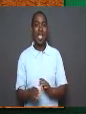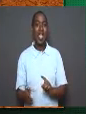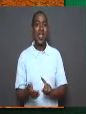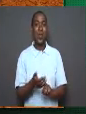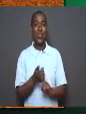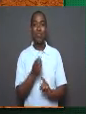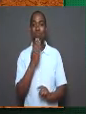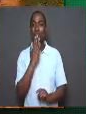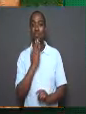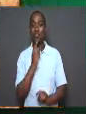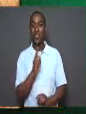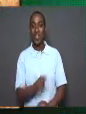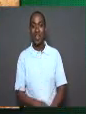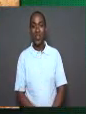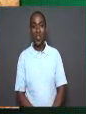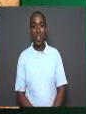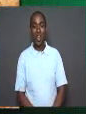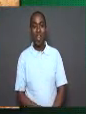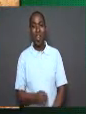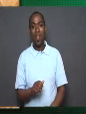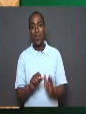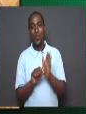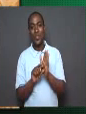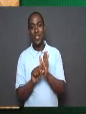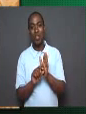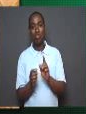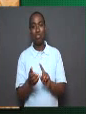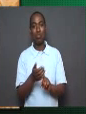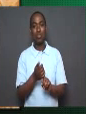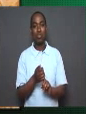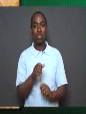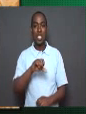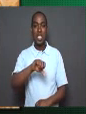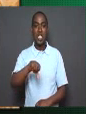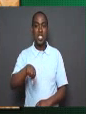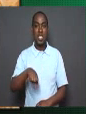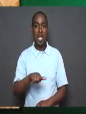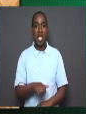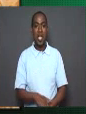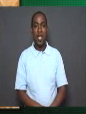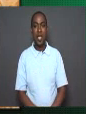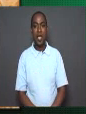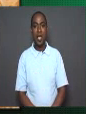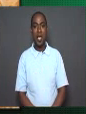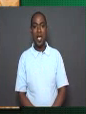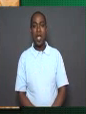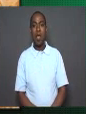sugar. Some examples include injera,